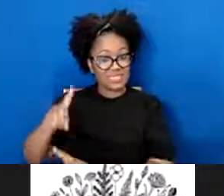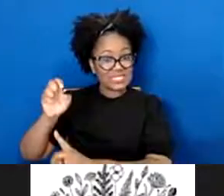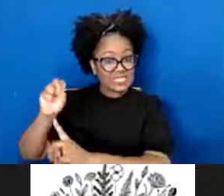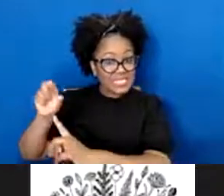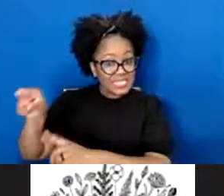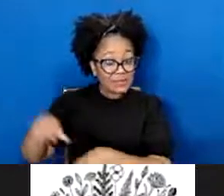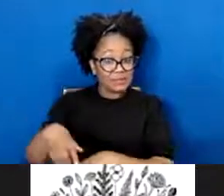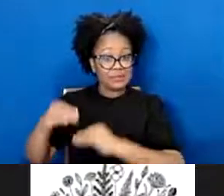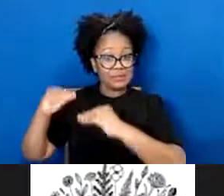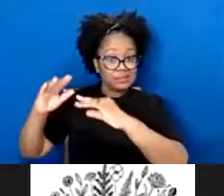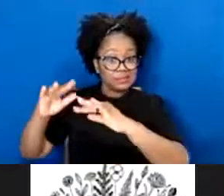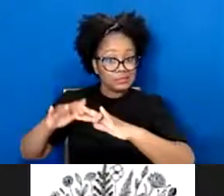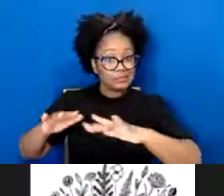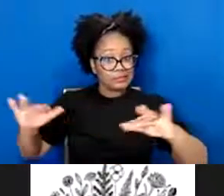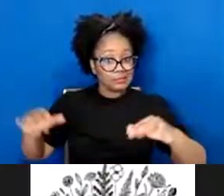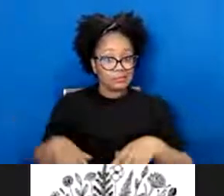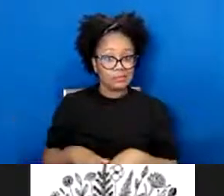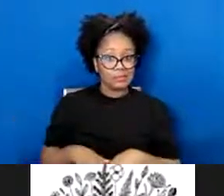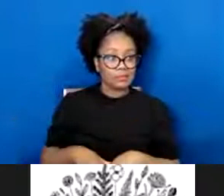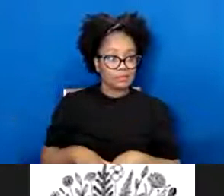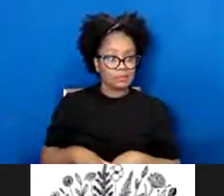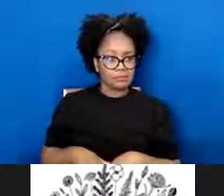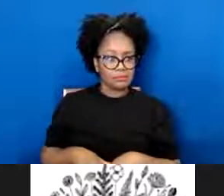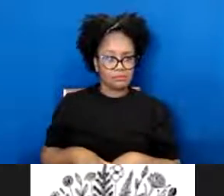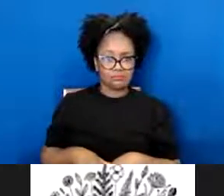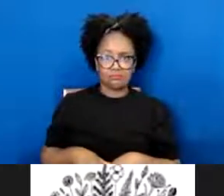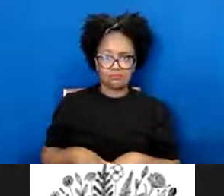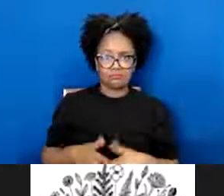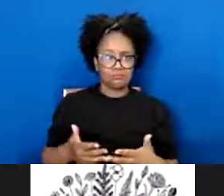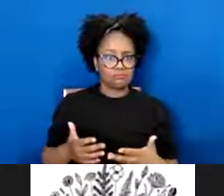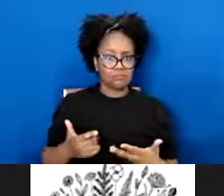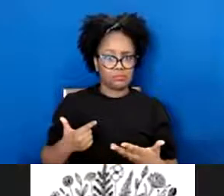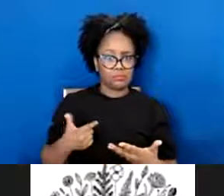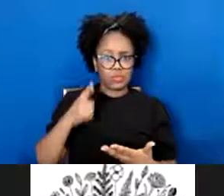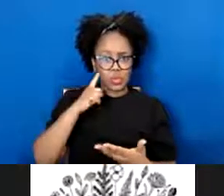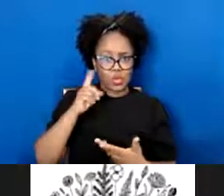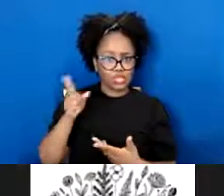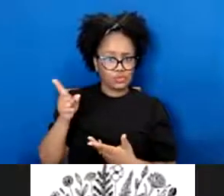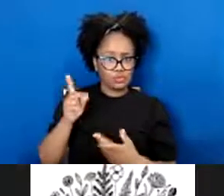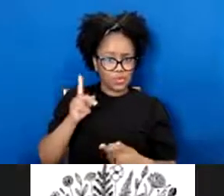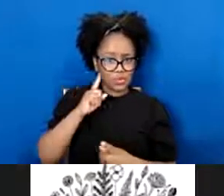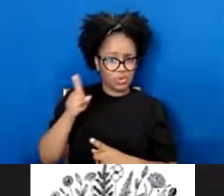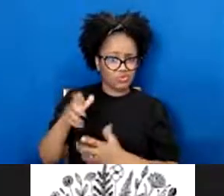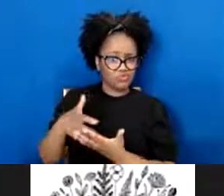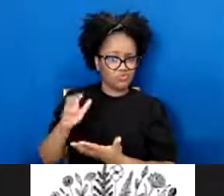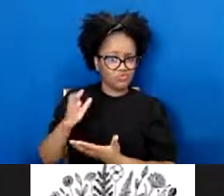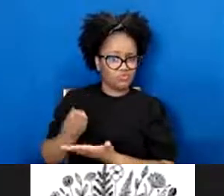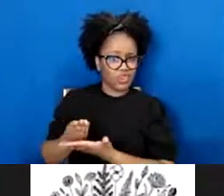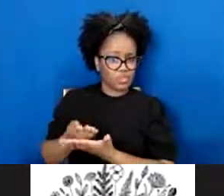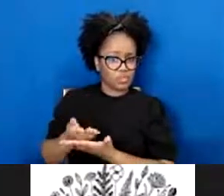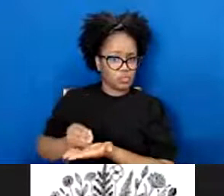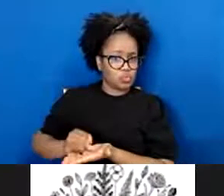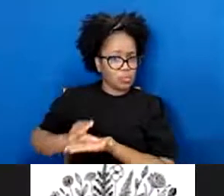money for bills. So I tried to like, not just like, you know, pathologize my mama, but I tried to like let people know this